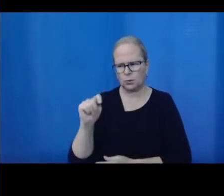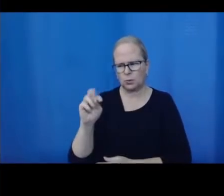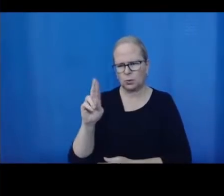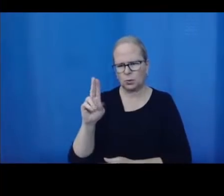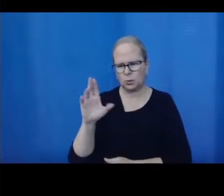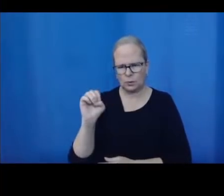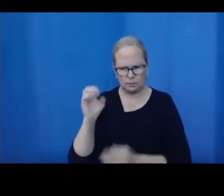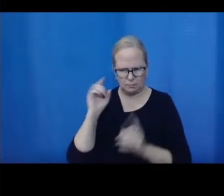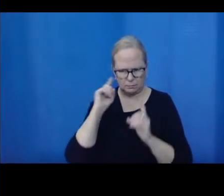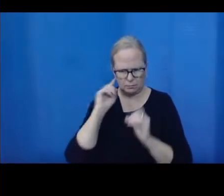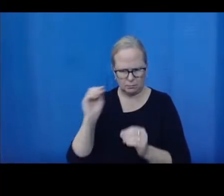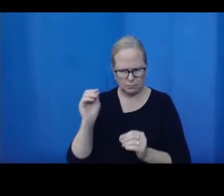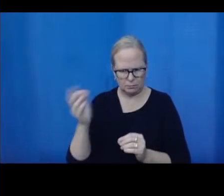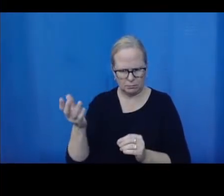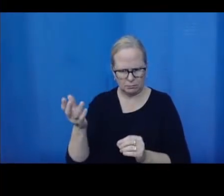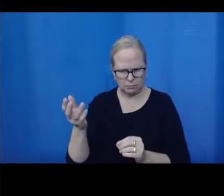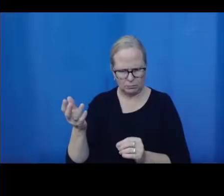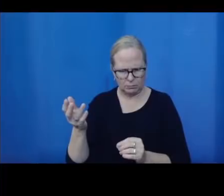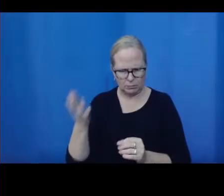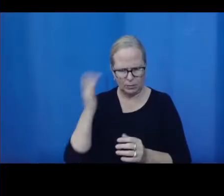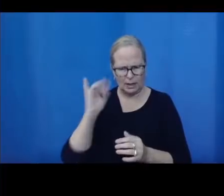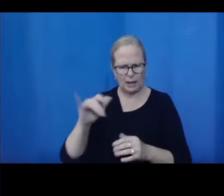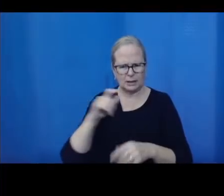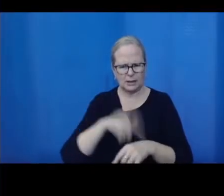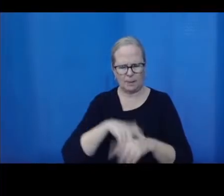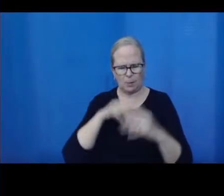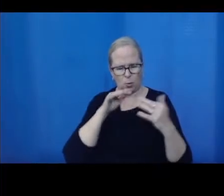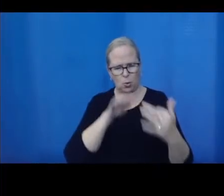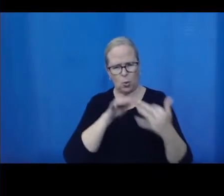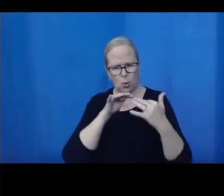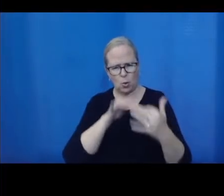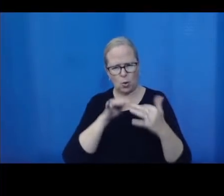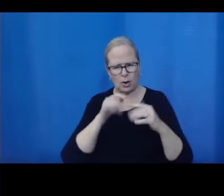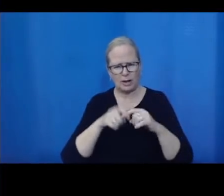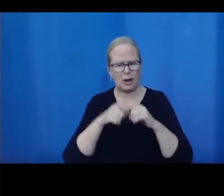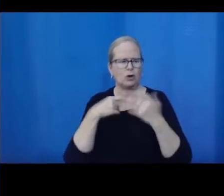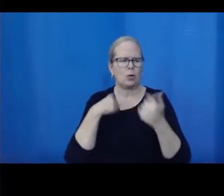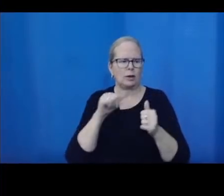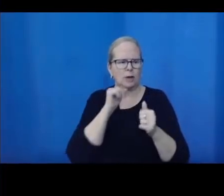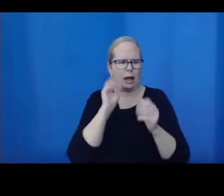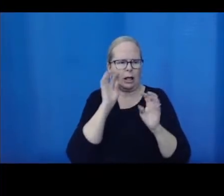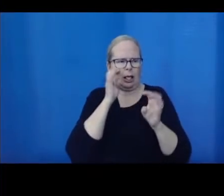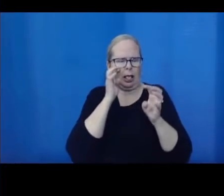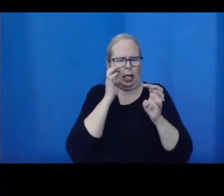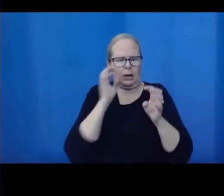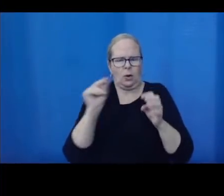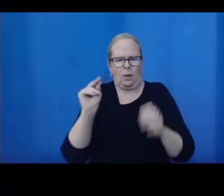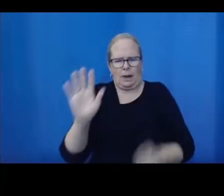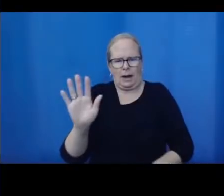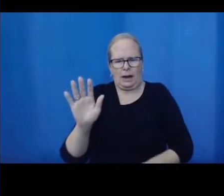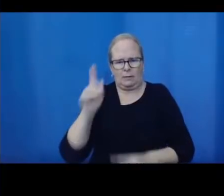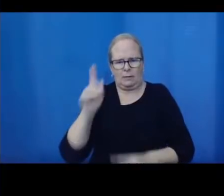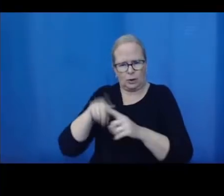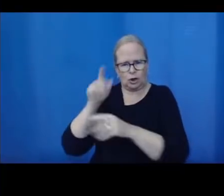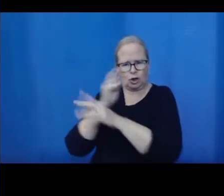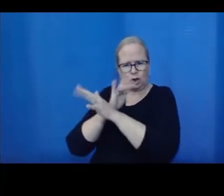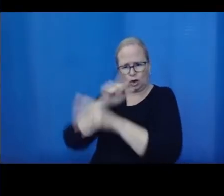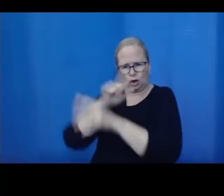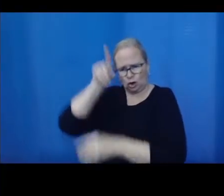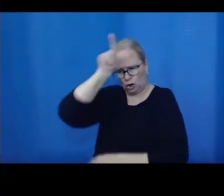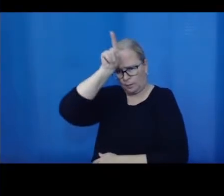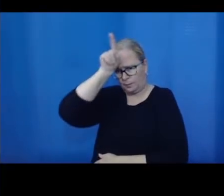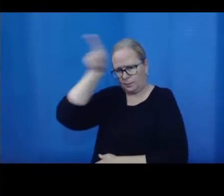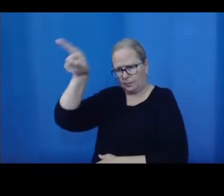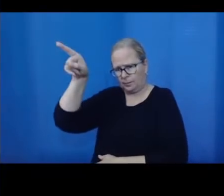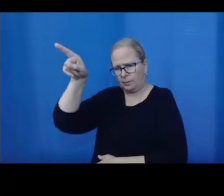Germans and the Brits were fighting, and it was Christmas Eve, and the Germans put down their weapons